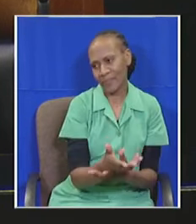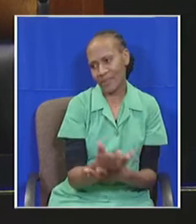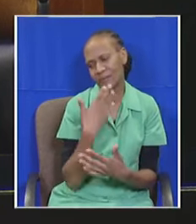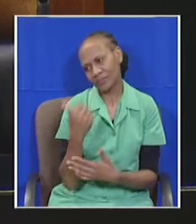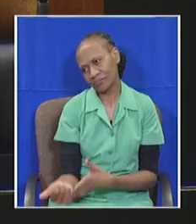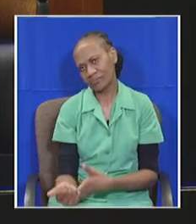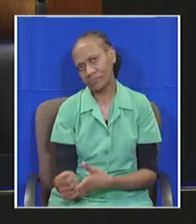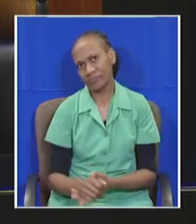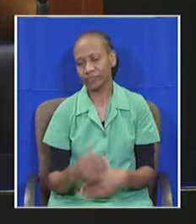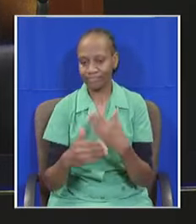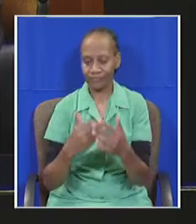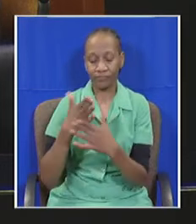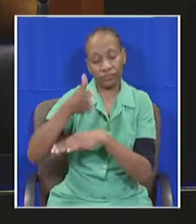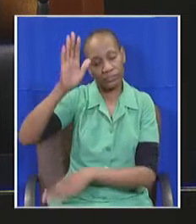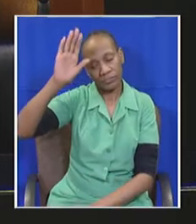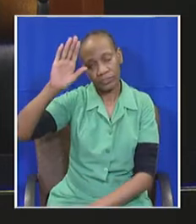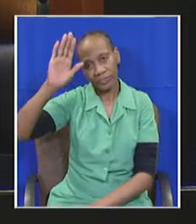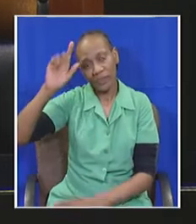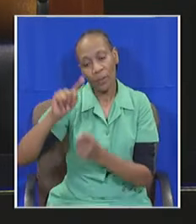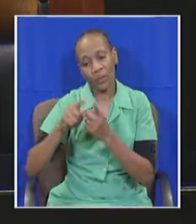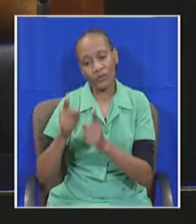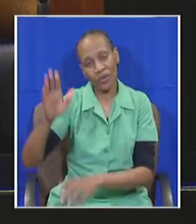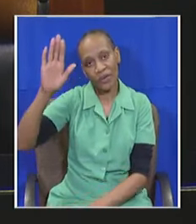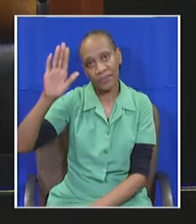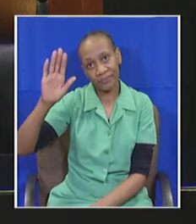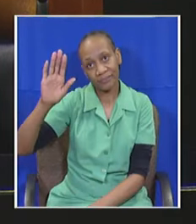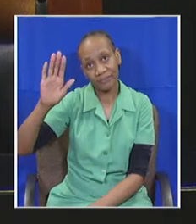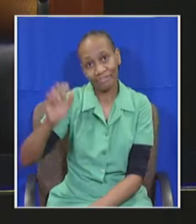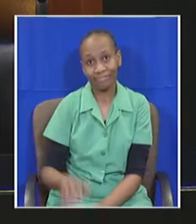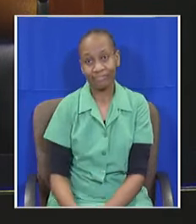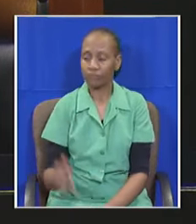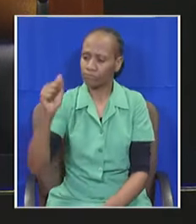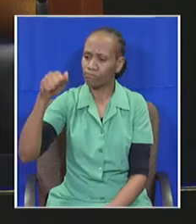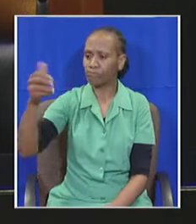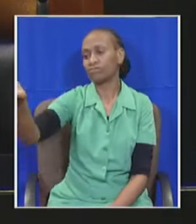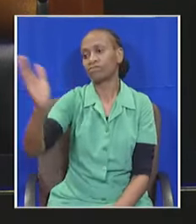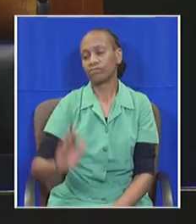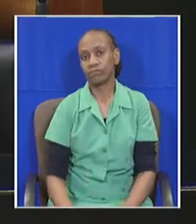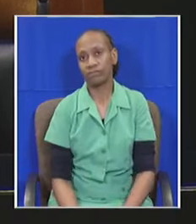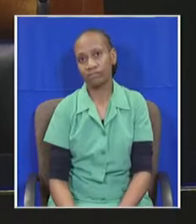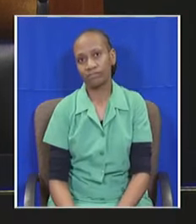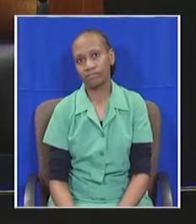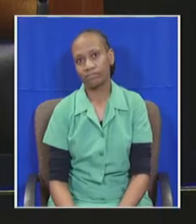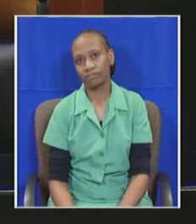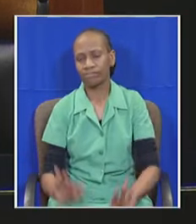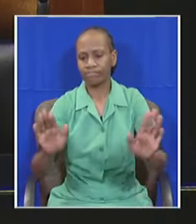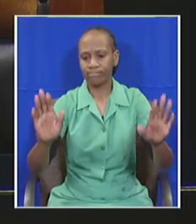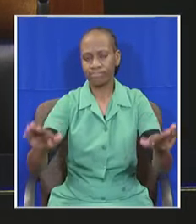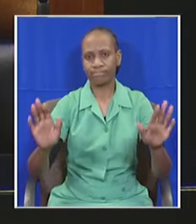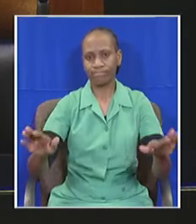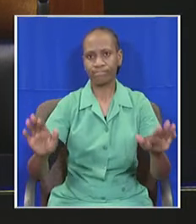member. On a point of order, House Chair. Yes, honorable member. Order, honorable